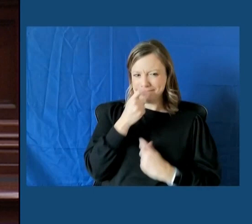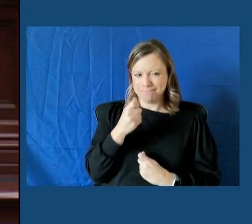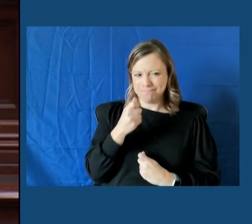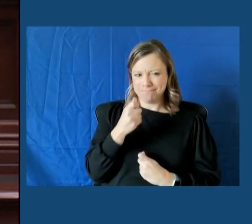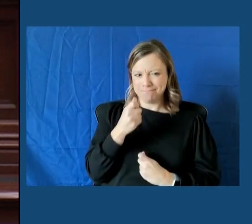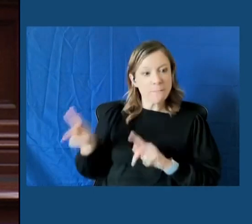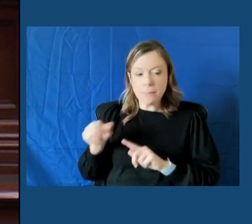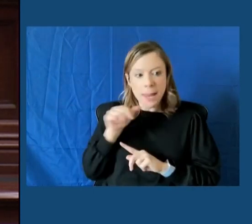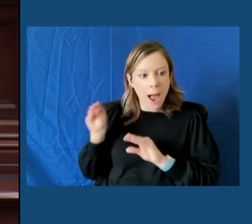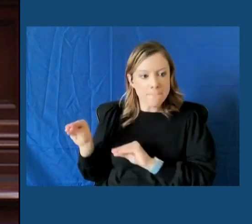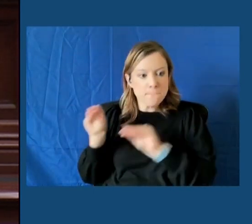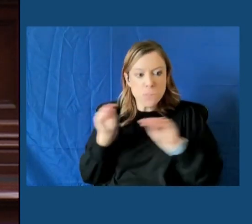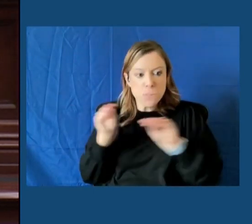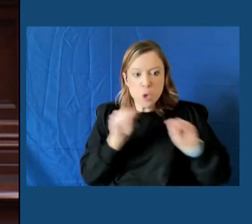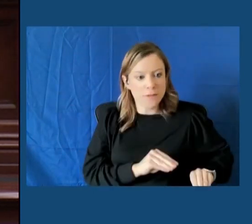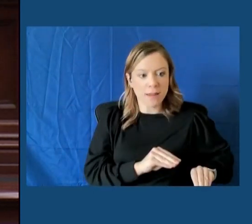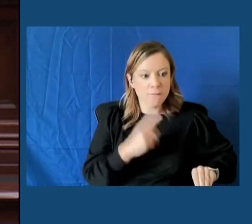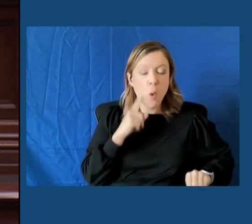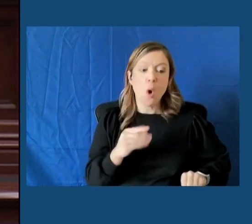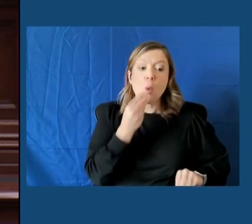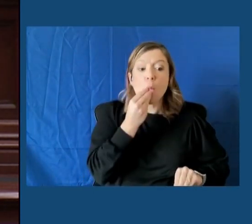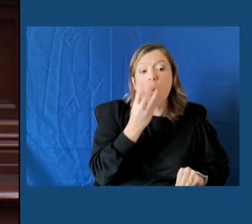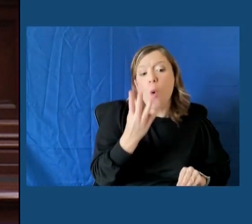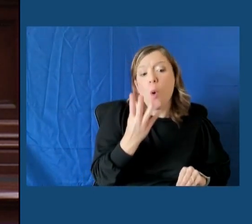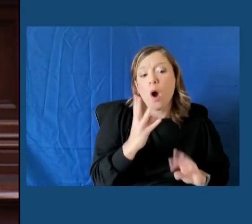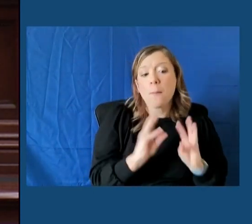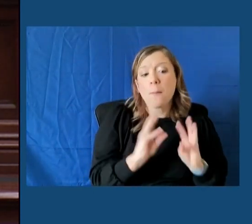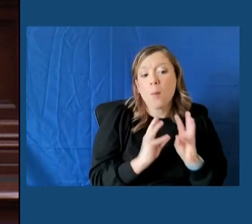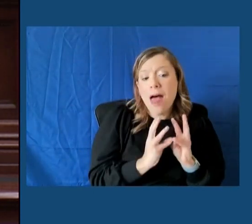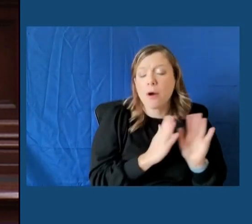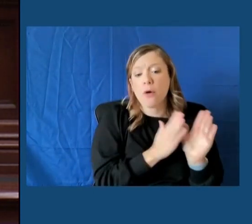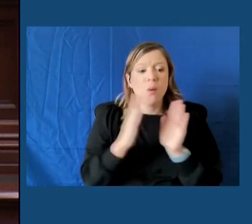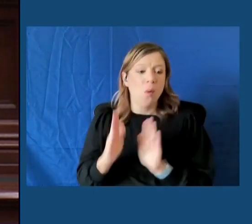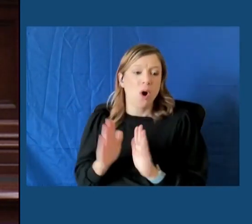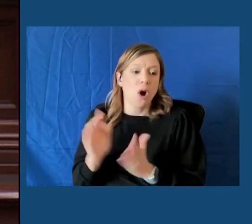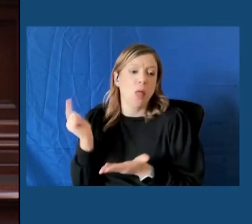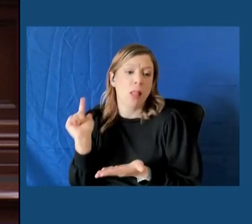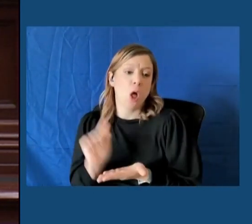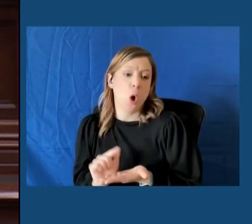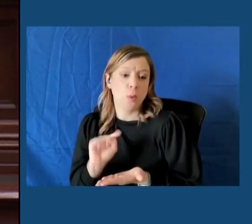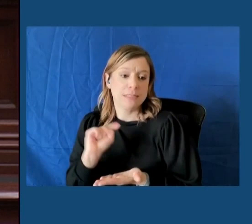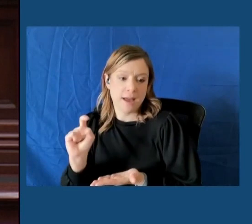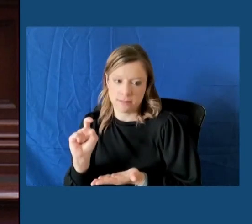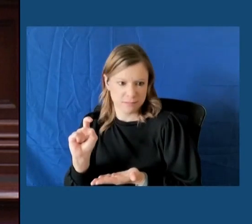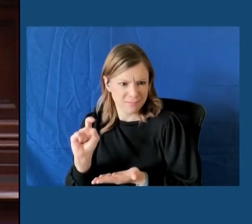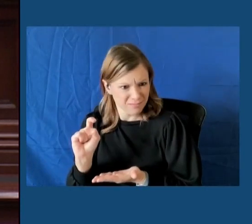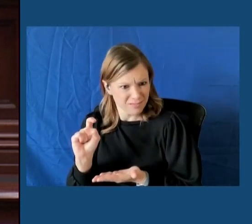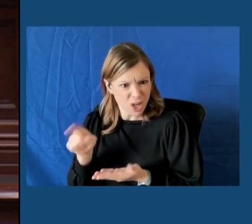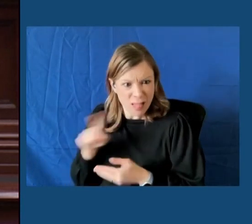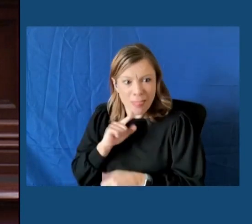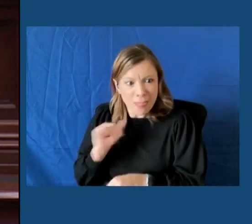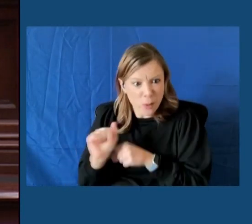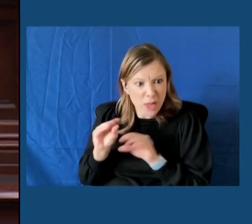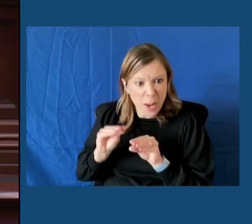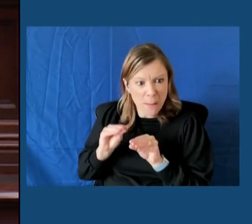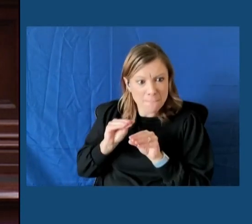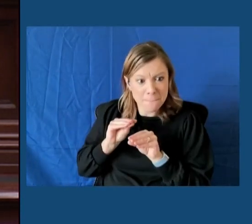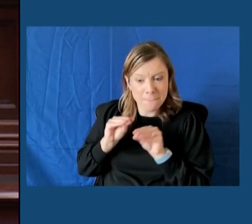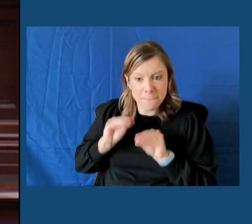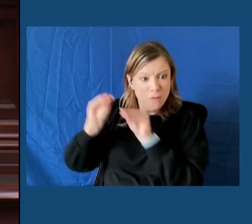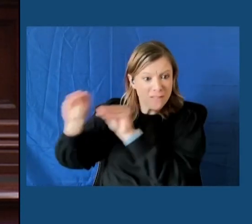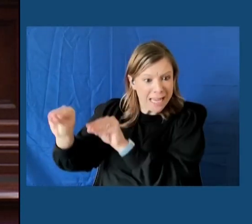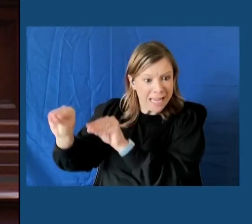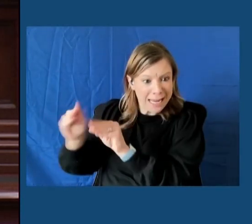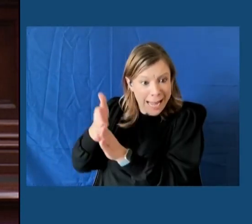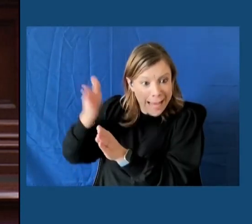weather or lower taxes. Many are moving next door. Of the top five states that New Yorkers